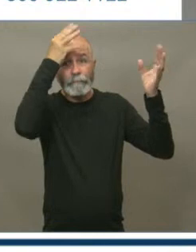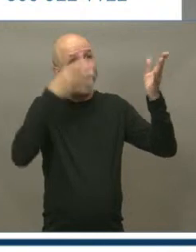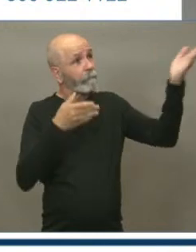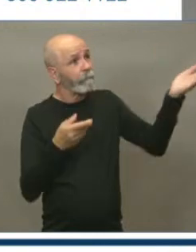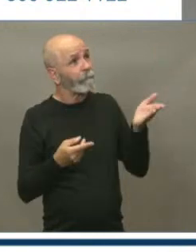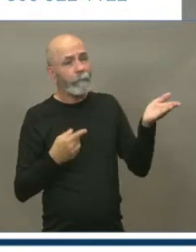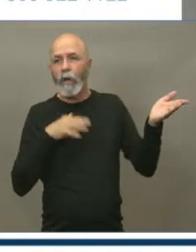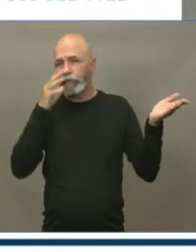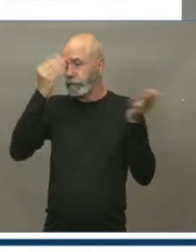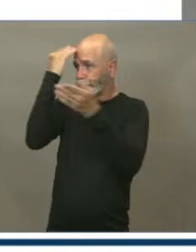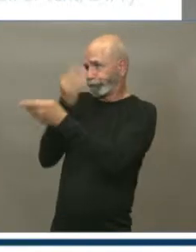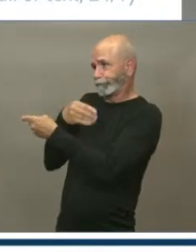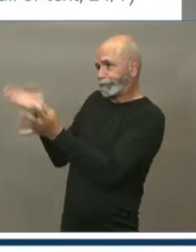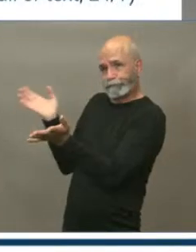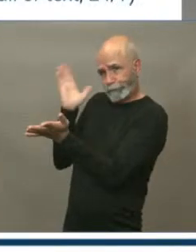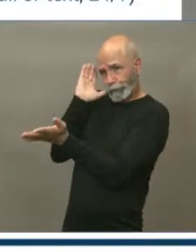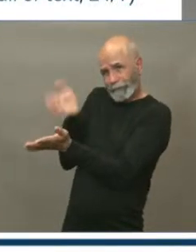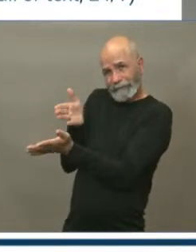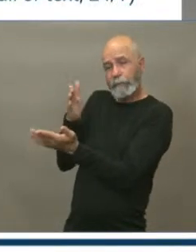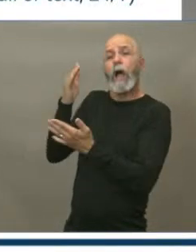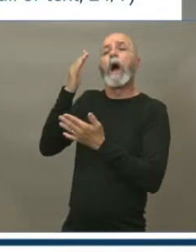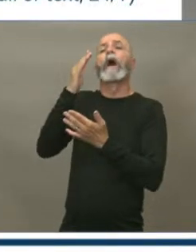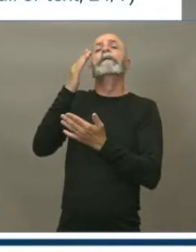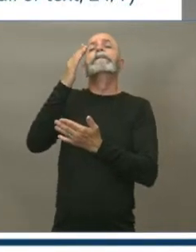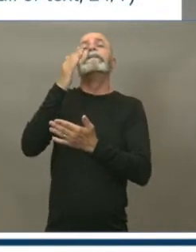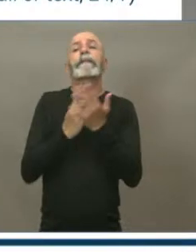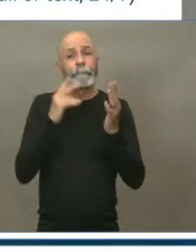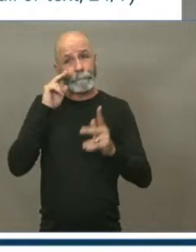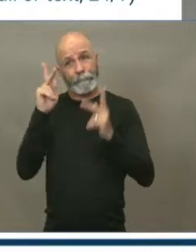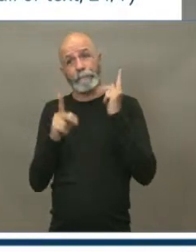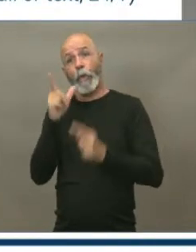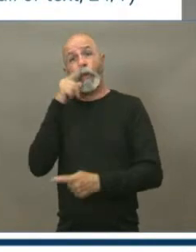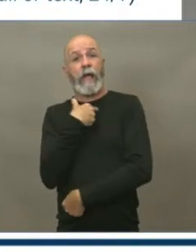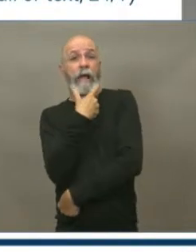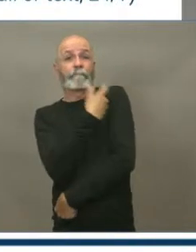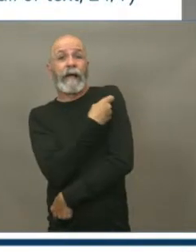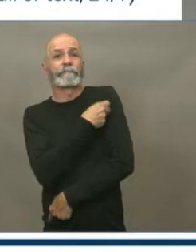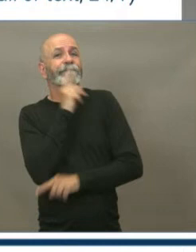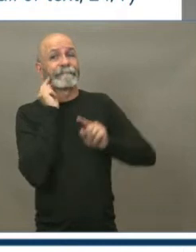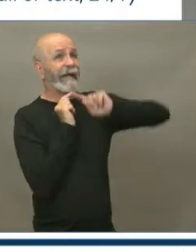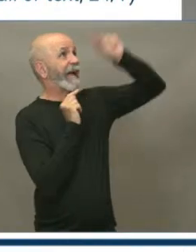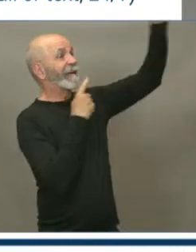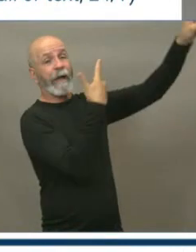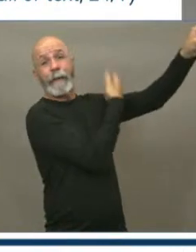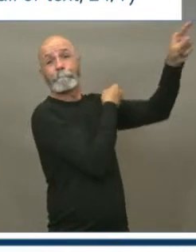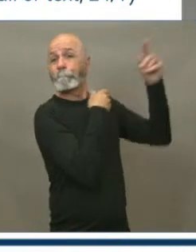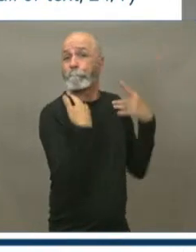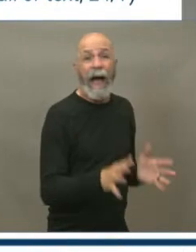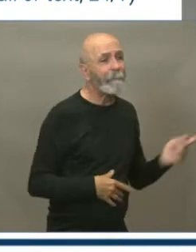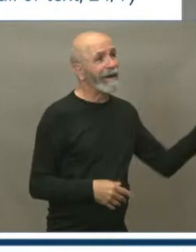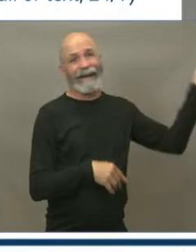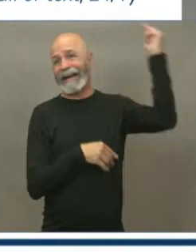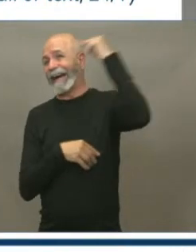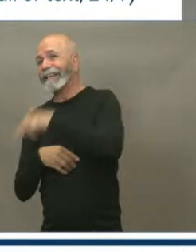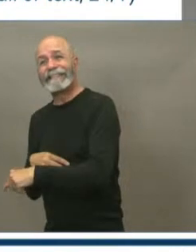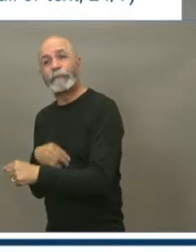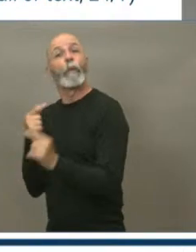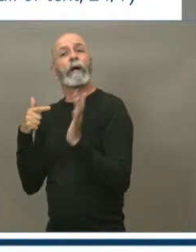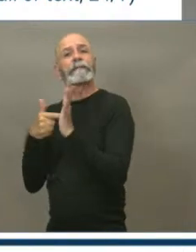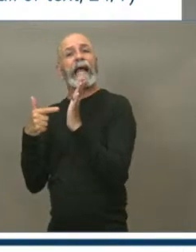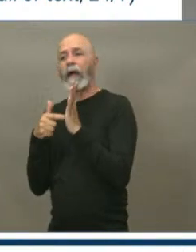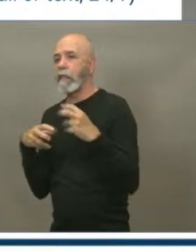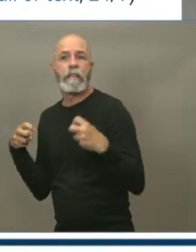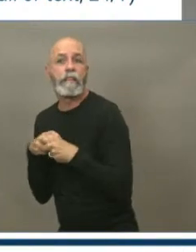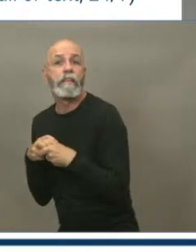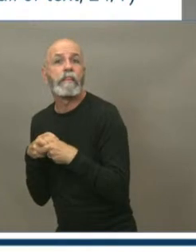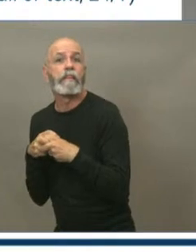vaccinated somewhere else and now need a second dose. There's clearly evidence, and their nasty recommendation is that if